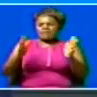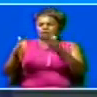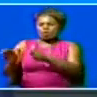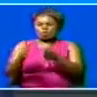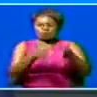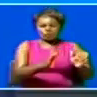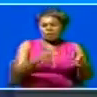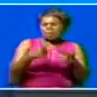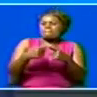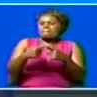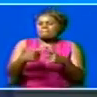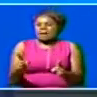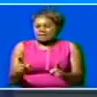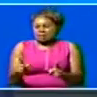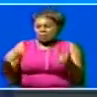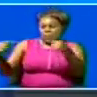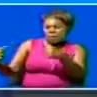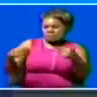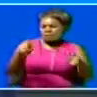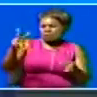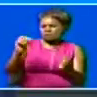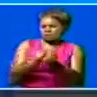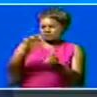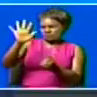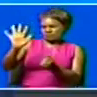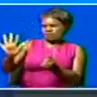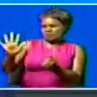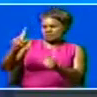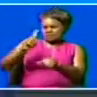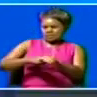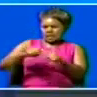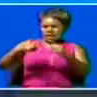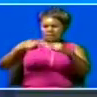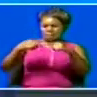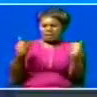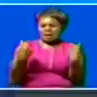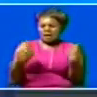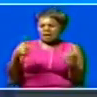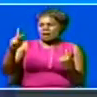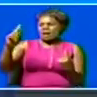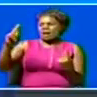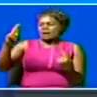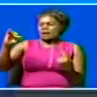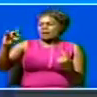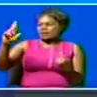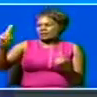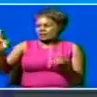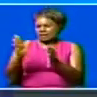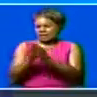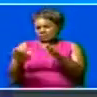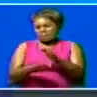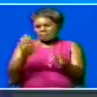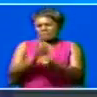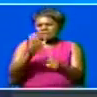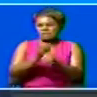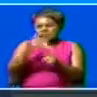available. But the breakout of violence in the year 2013, following the fallout between President Salva Kiir and his then deputy Riek Machar, saw a majority